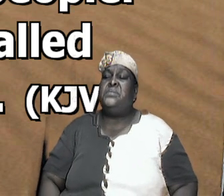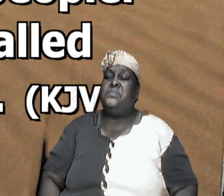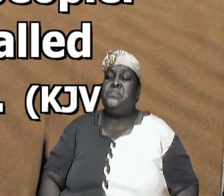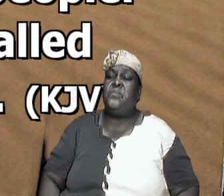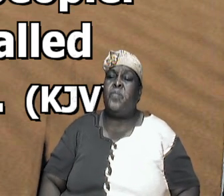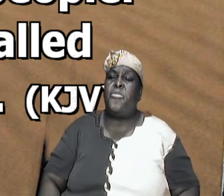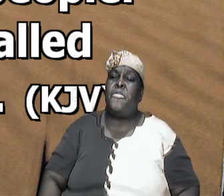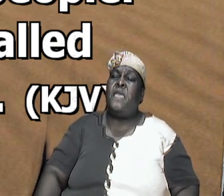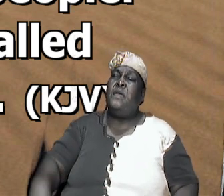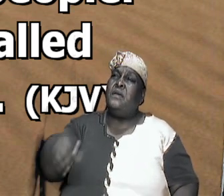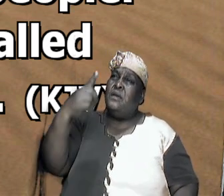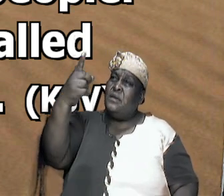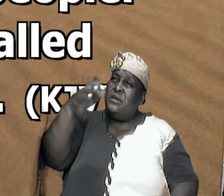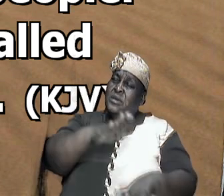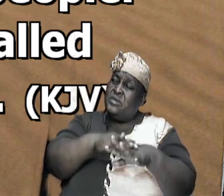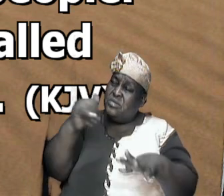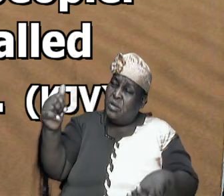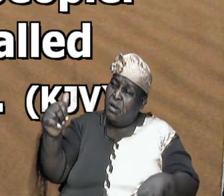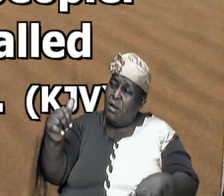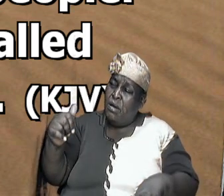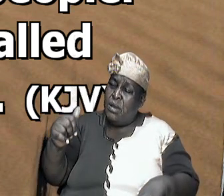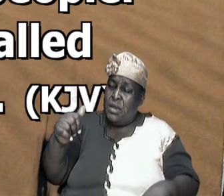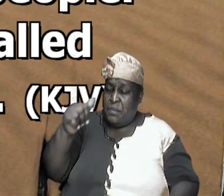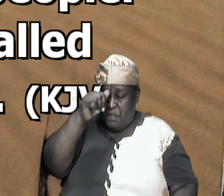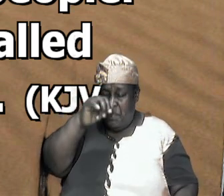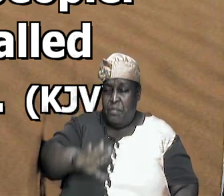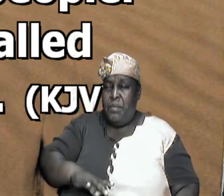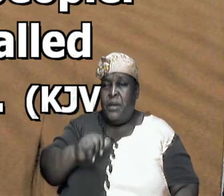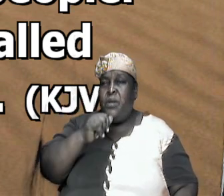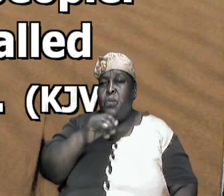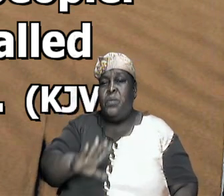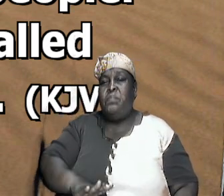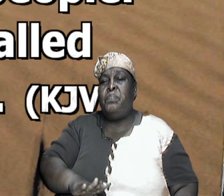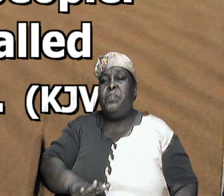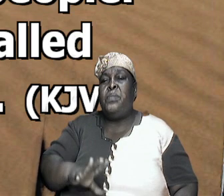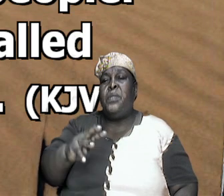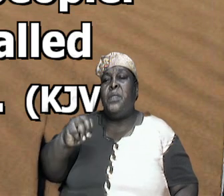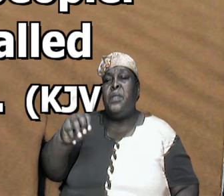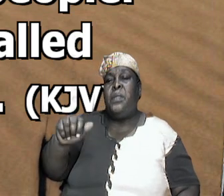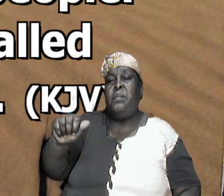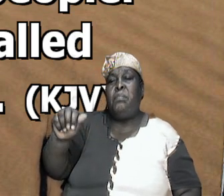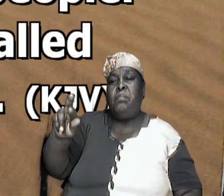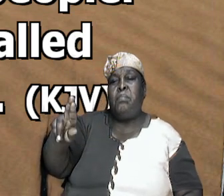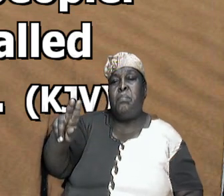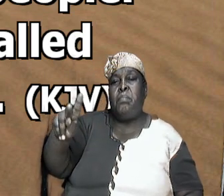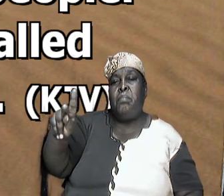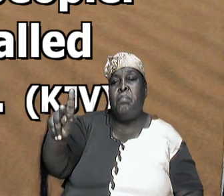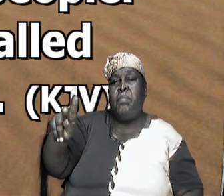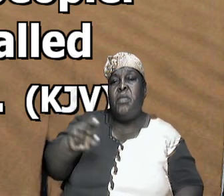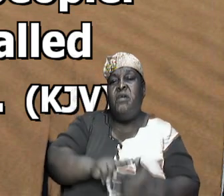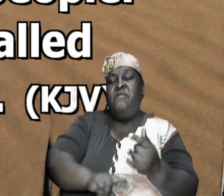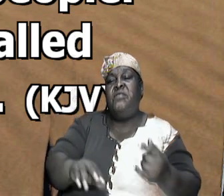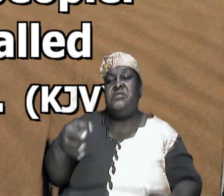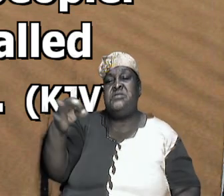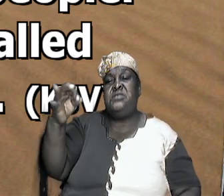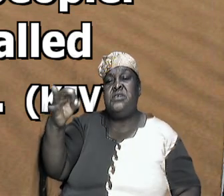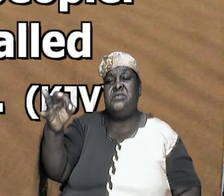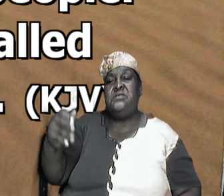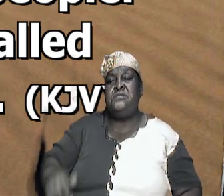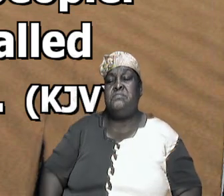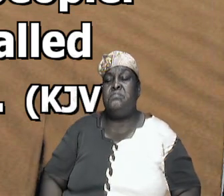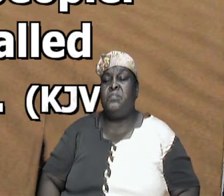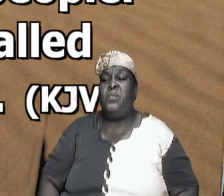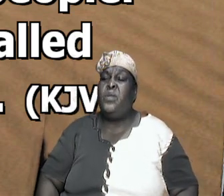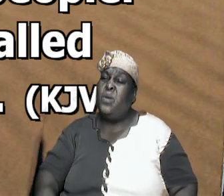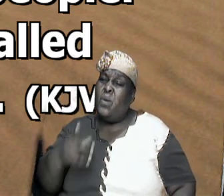He's calling men and women. That is Mark 4, verse 19. He's calling men and women, you